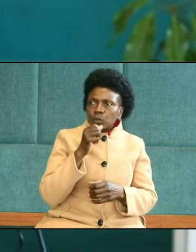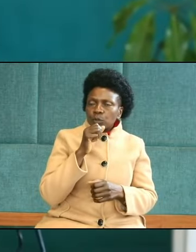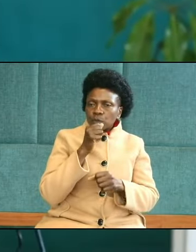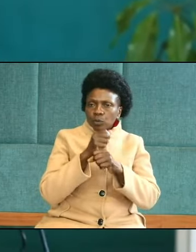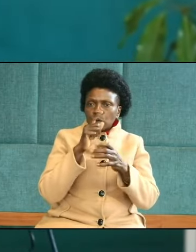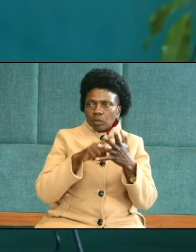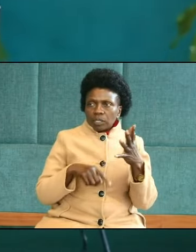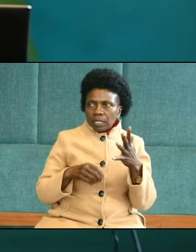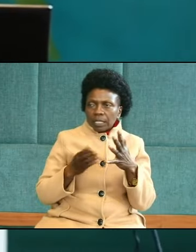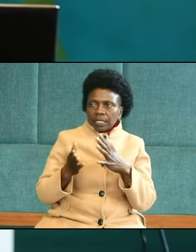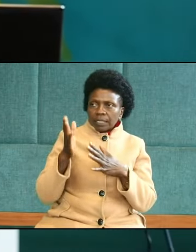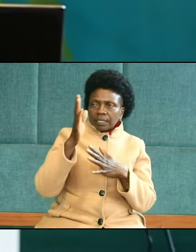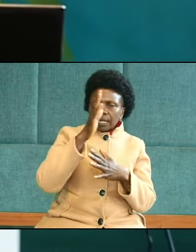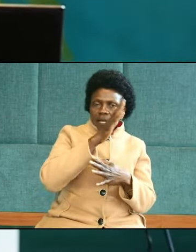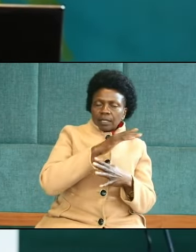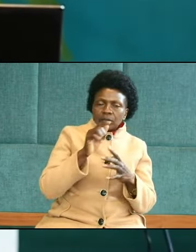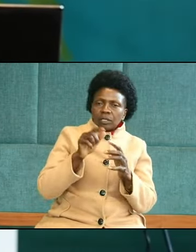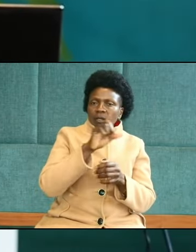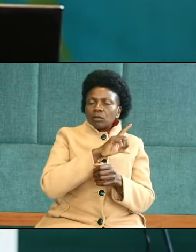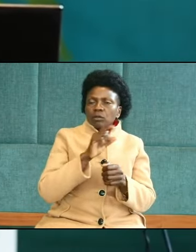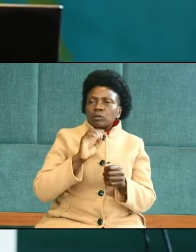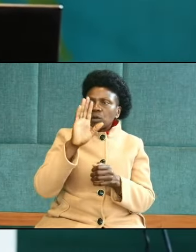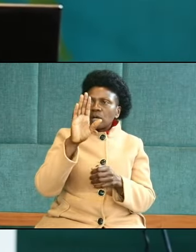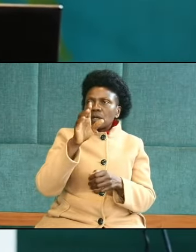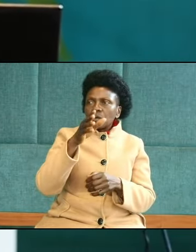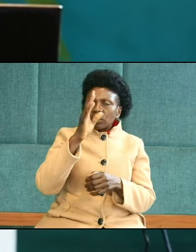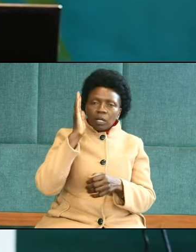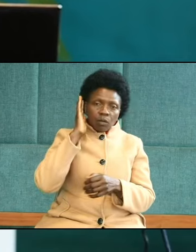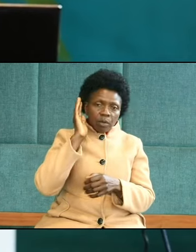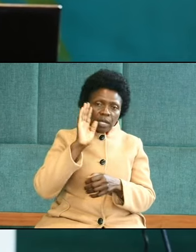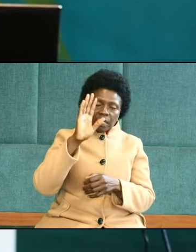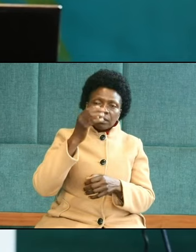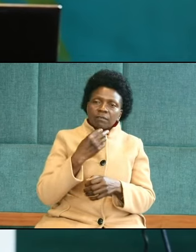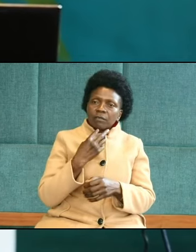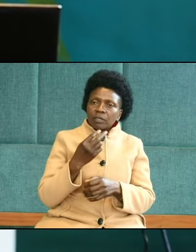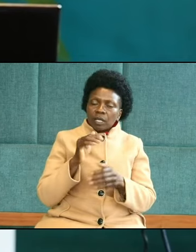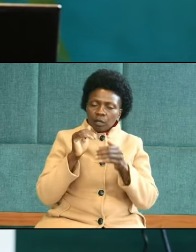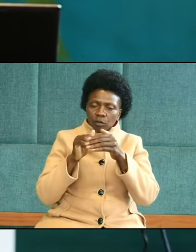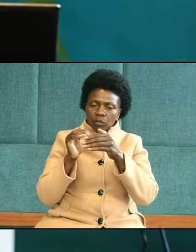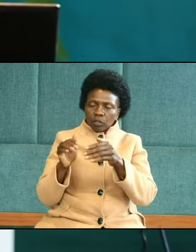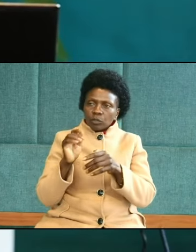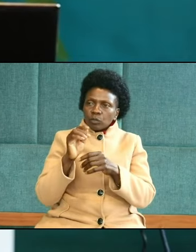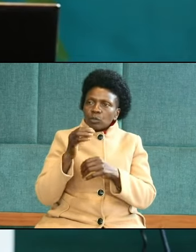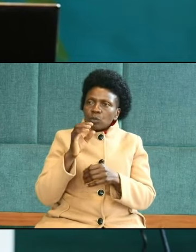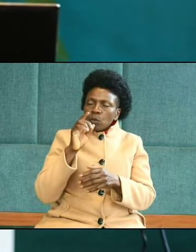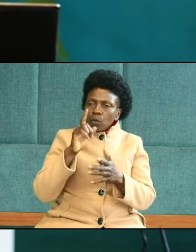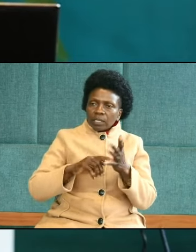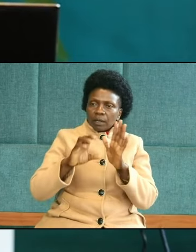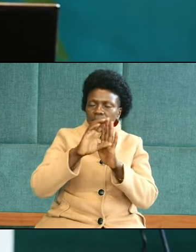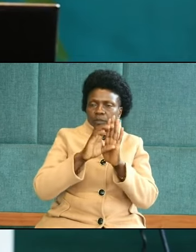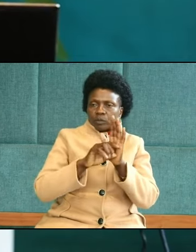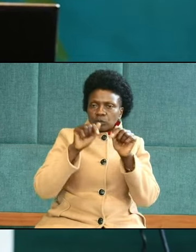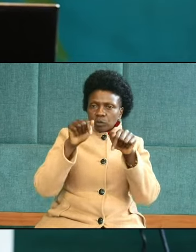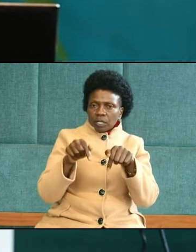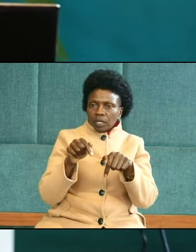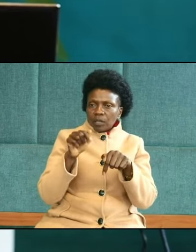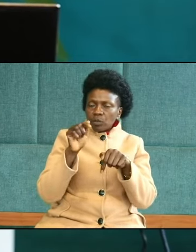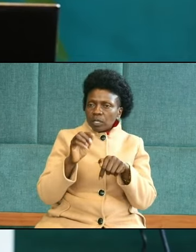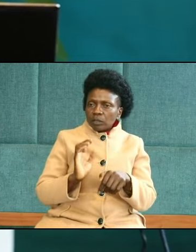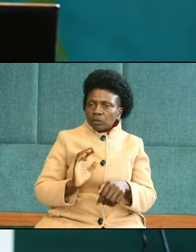what? Return to the Lord your God and obey his voice according to all that I command you today, you and